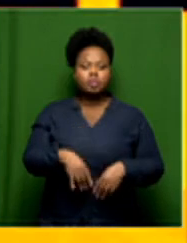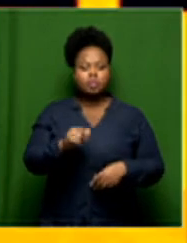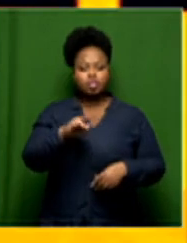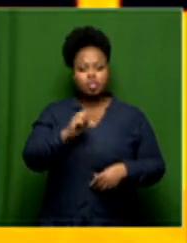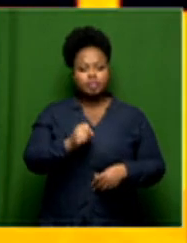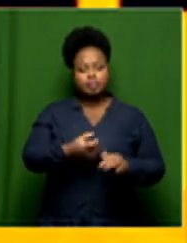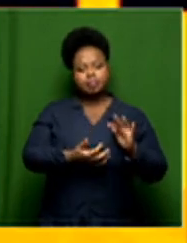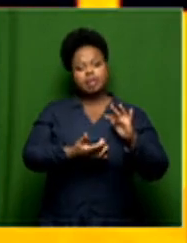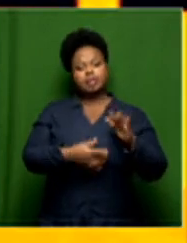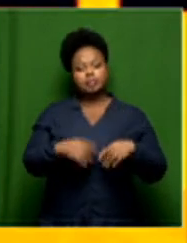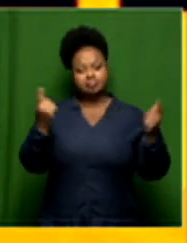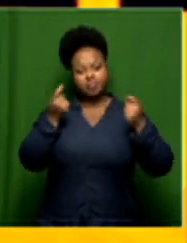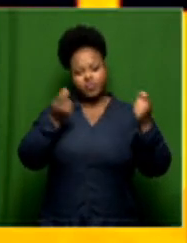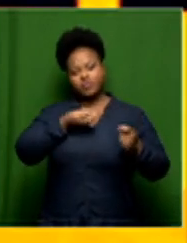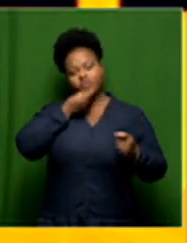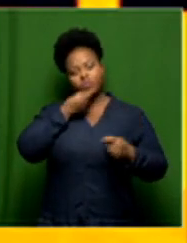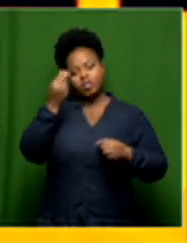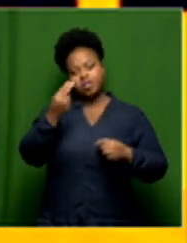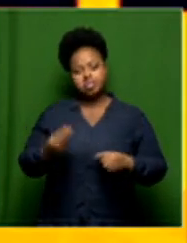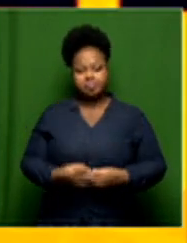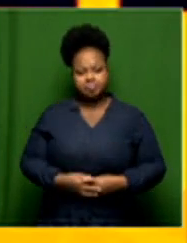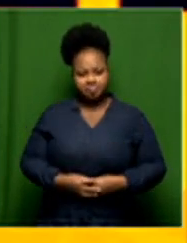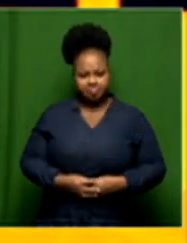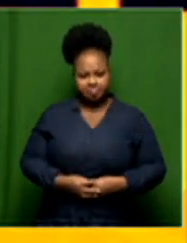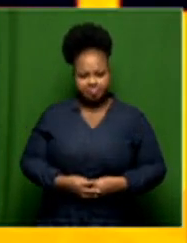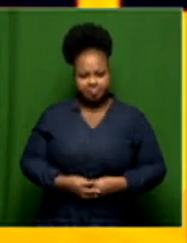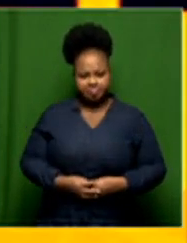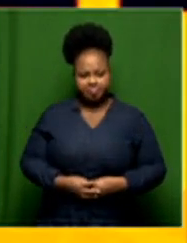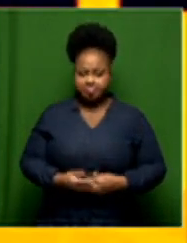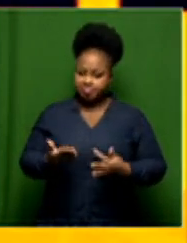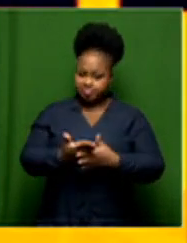Tashas Inspired, a celebration of food and art. Let's take a quick break.